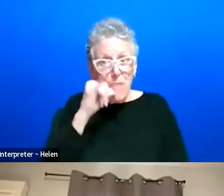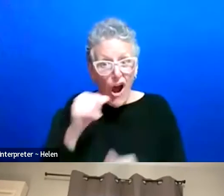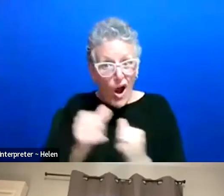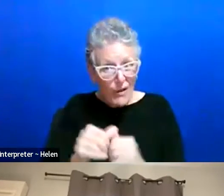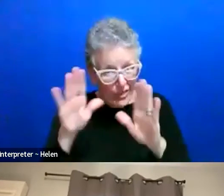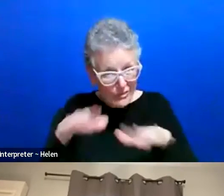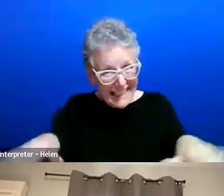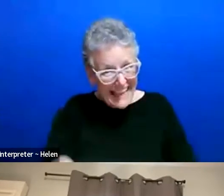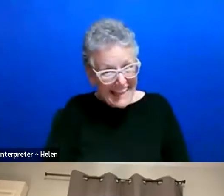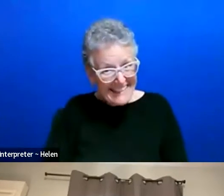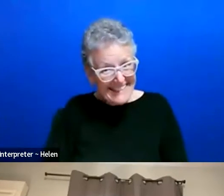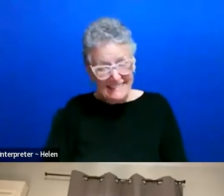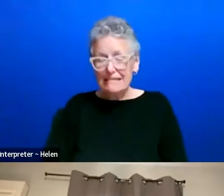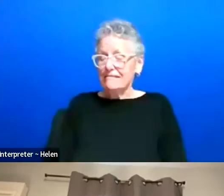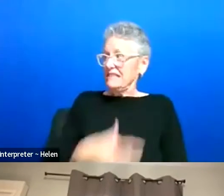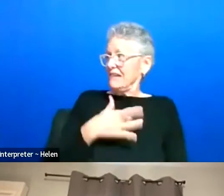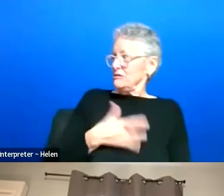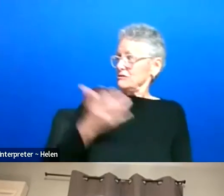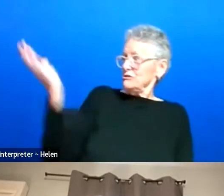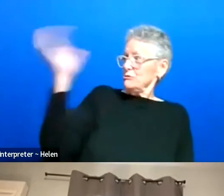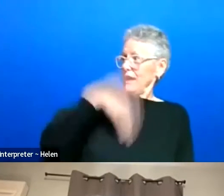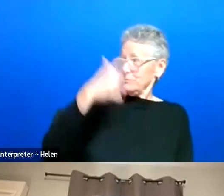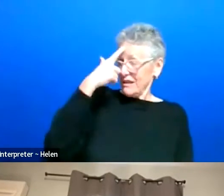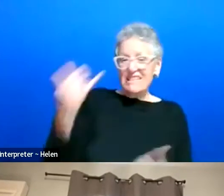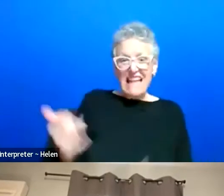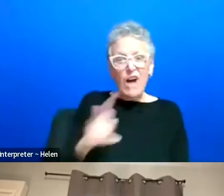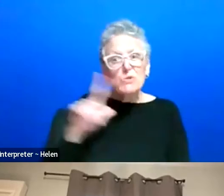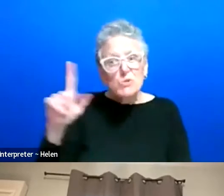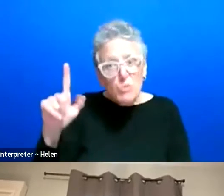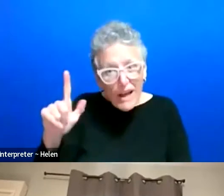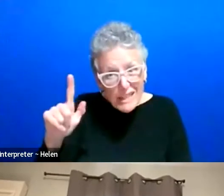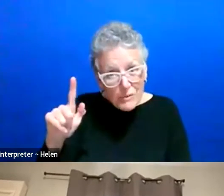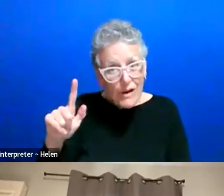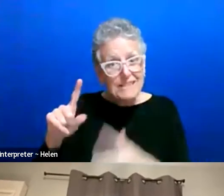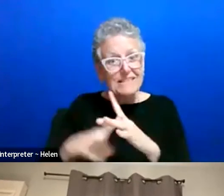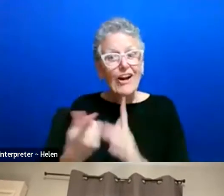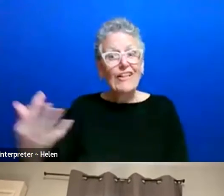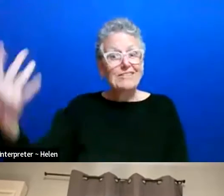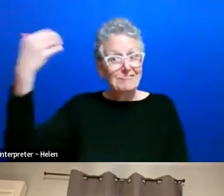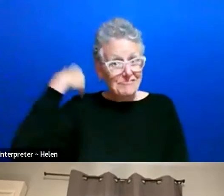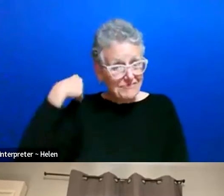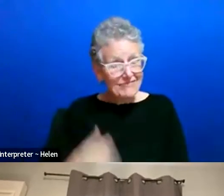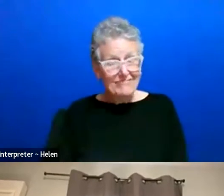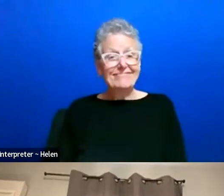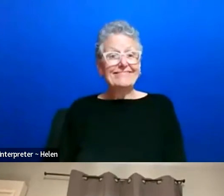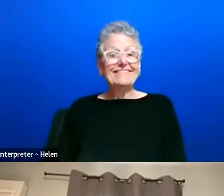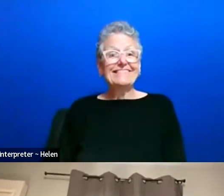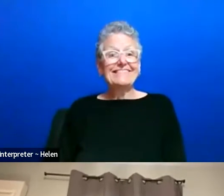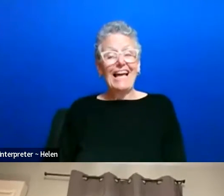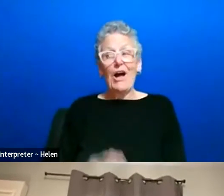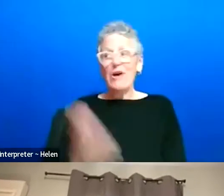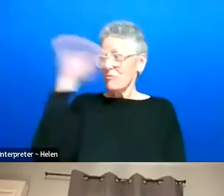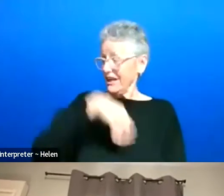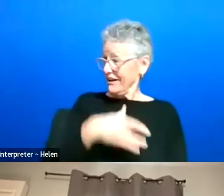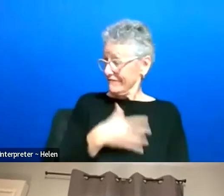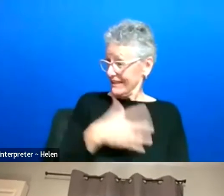was it felt really weird because they're 21 now. And then it's this kind of weird